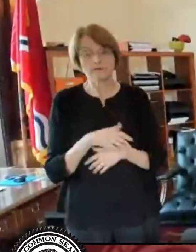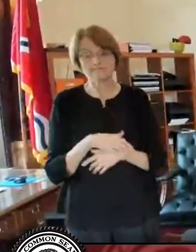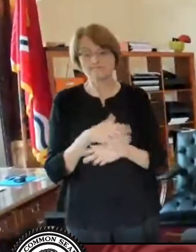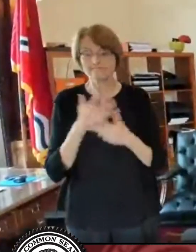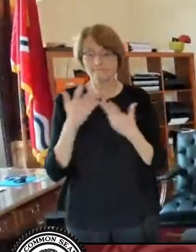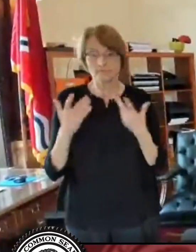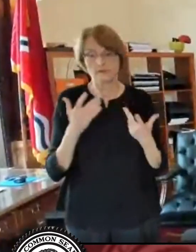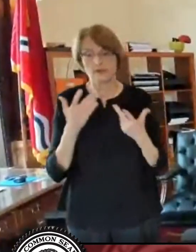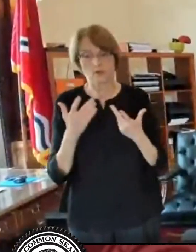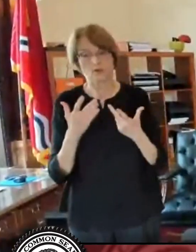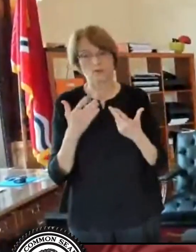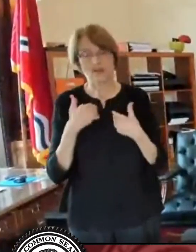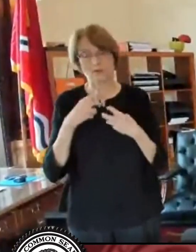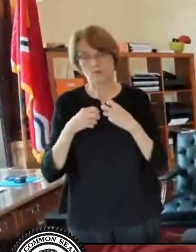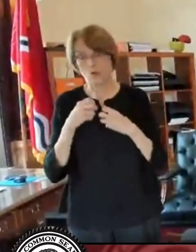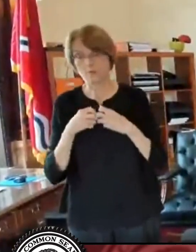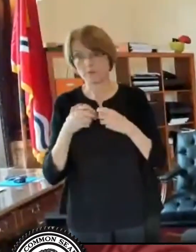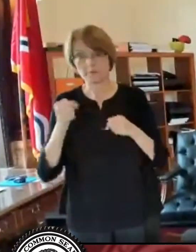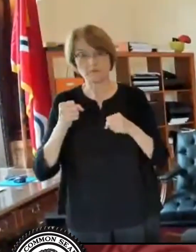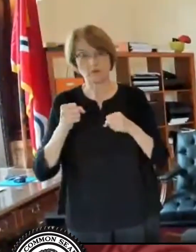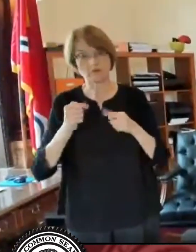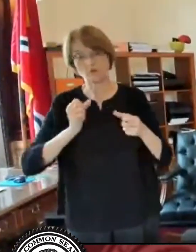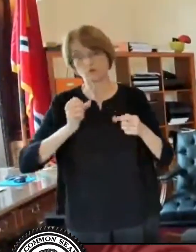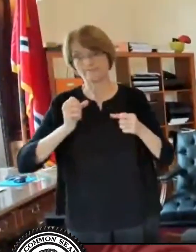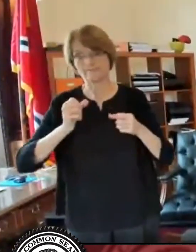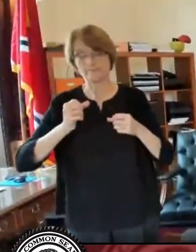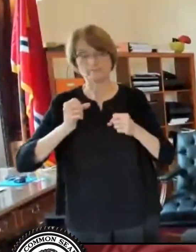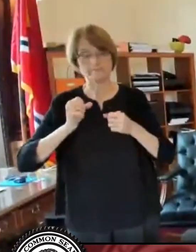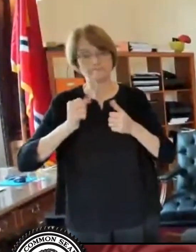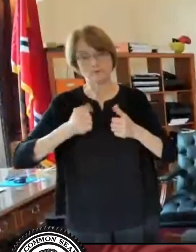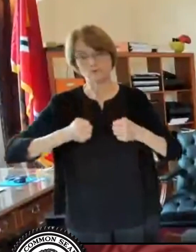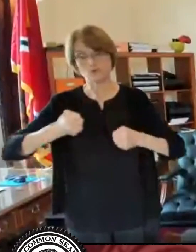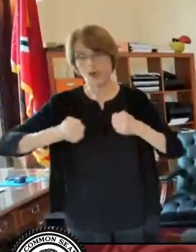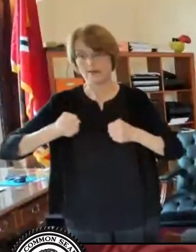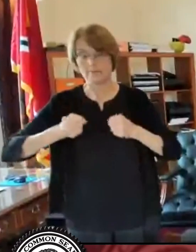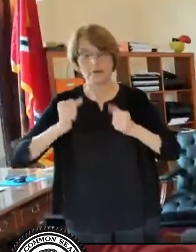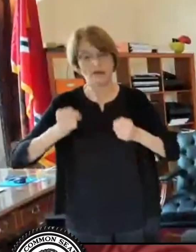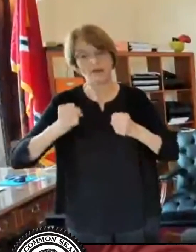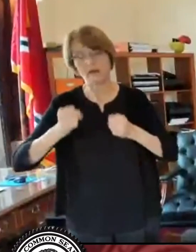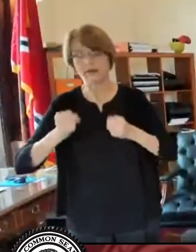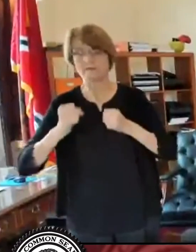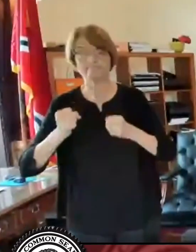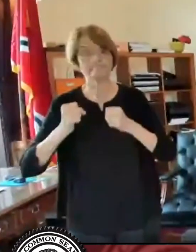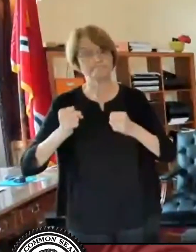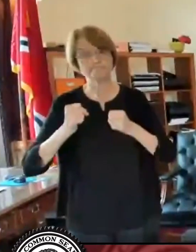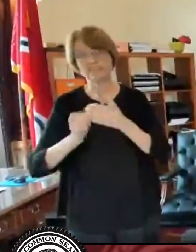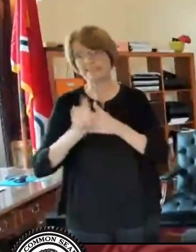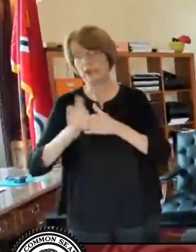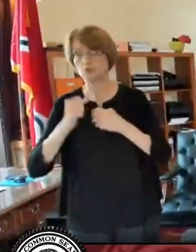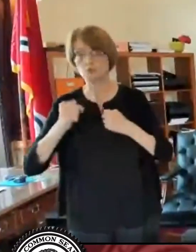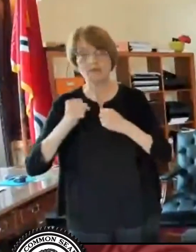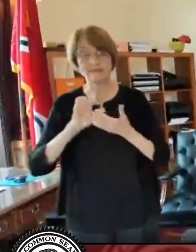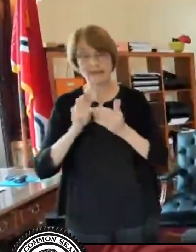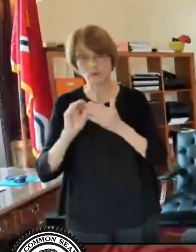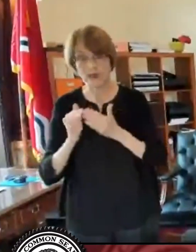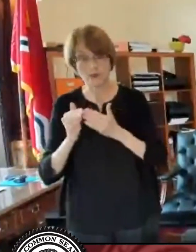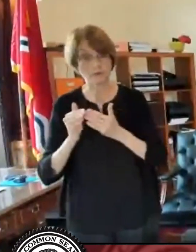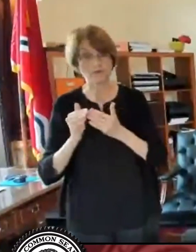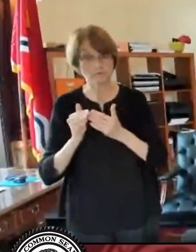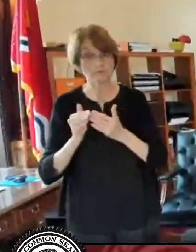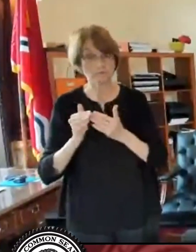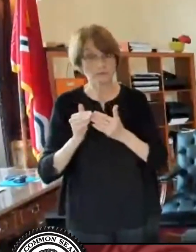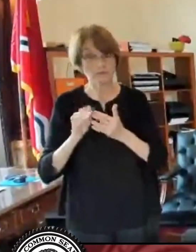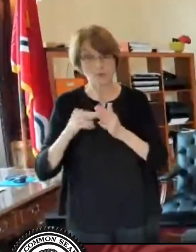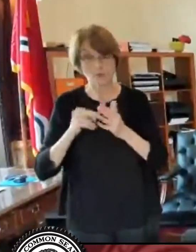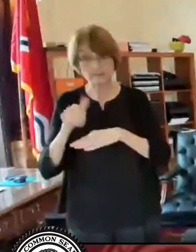of the cruising and racing and activity downtown, have you seen any results? It's better. We're not done,